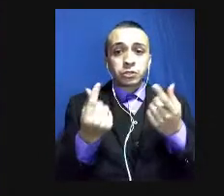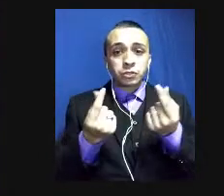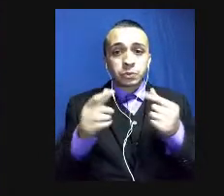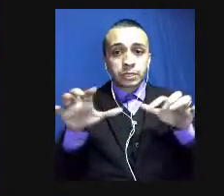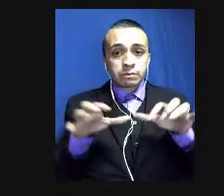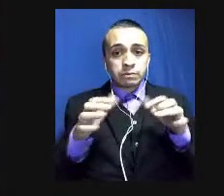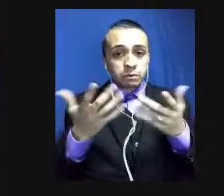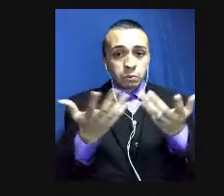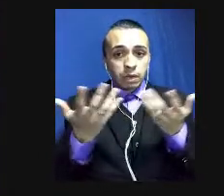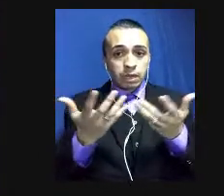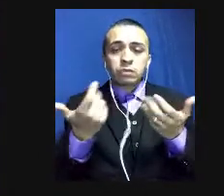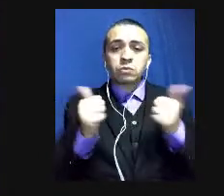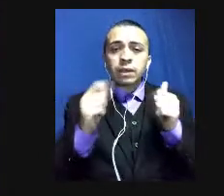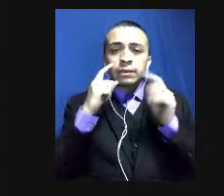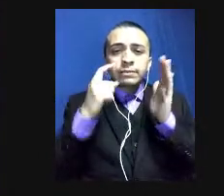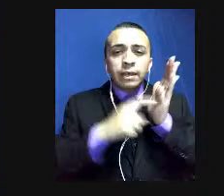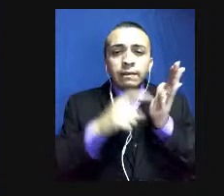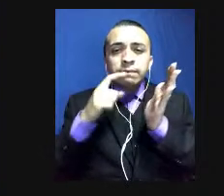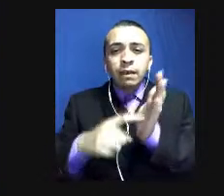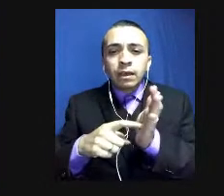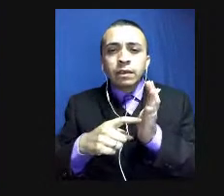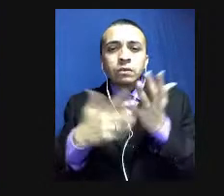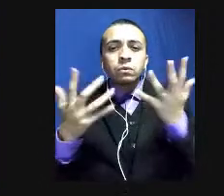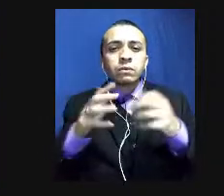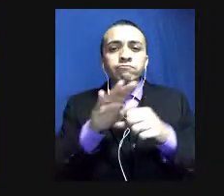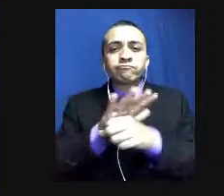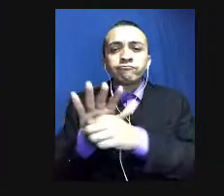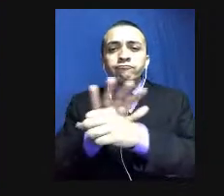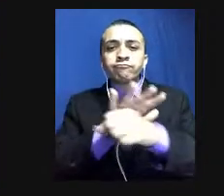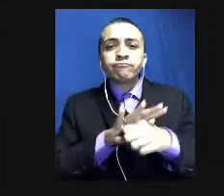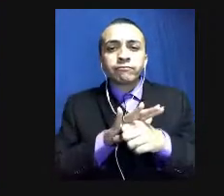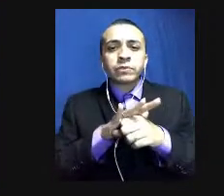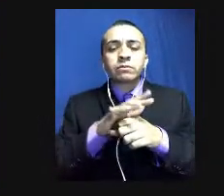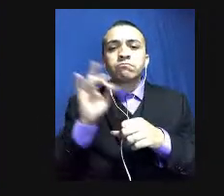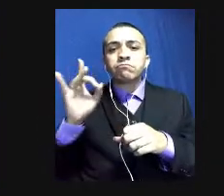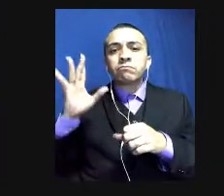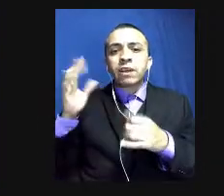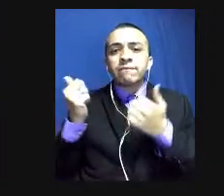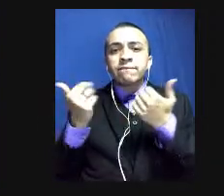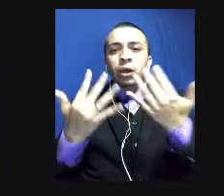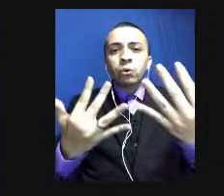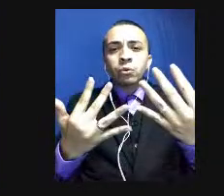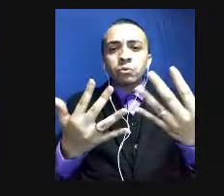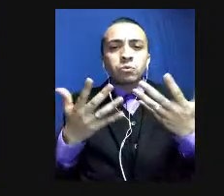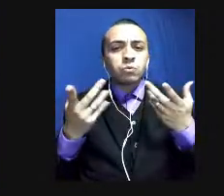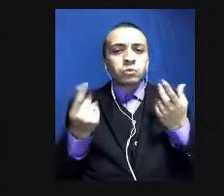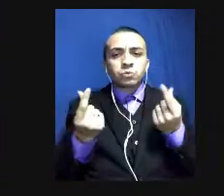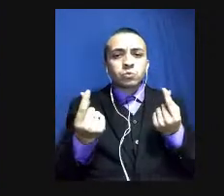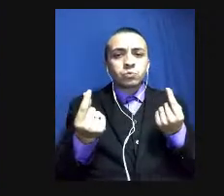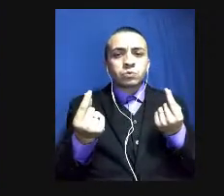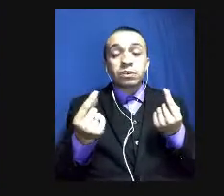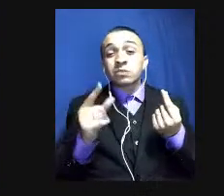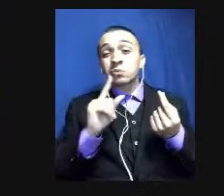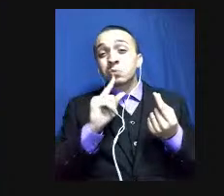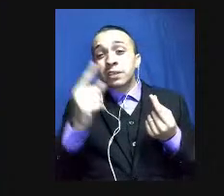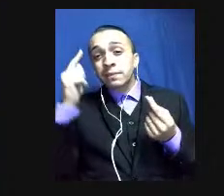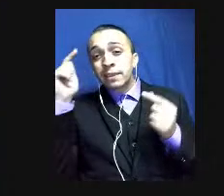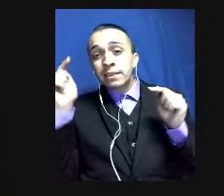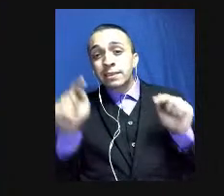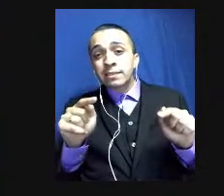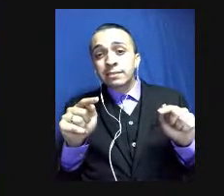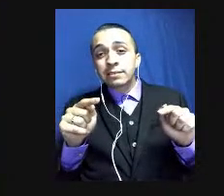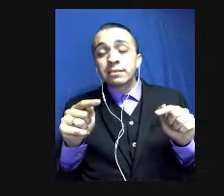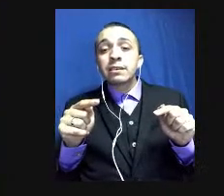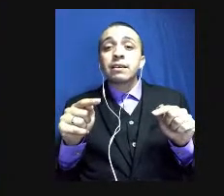where open mill probability ignition is the rate of spreads, where the fire's going. Because ultimately for this, what you,